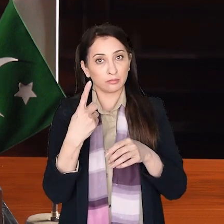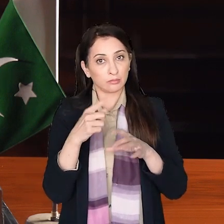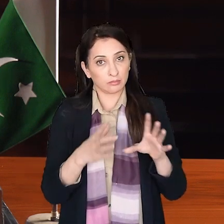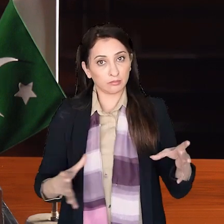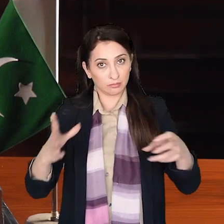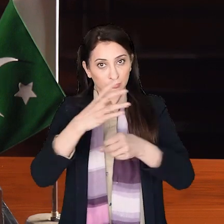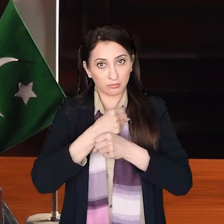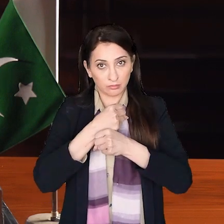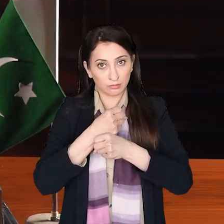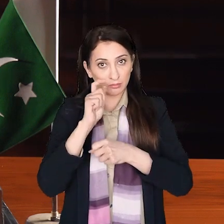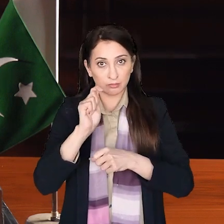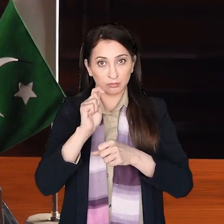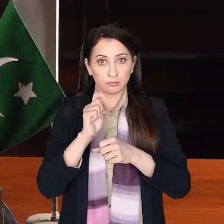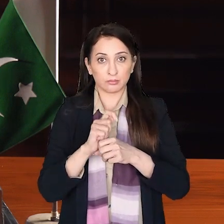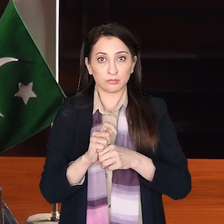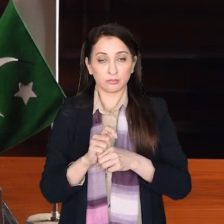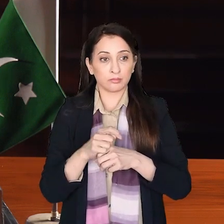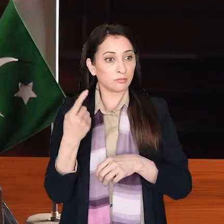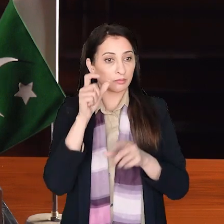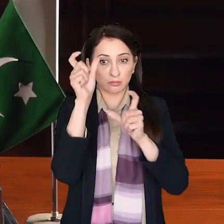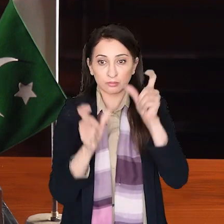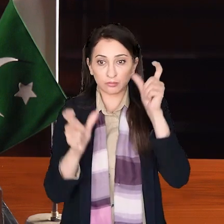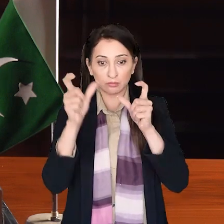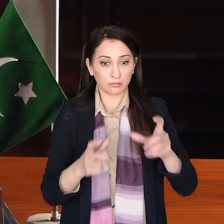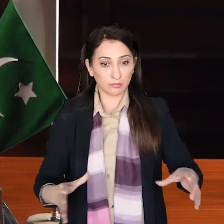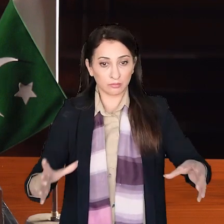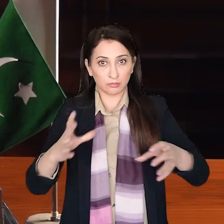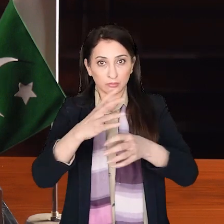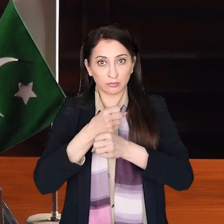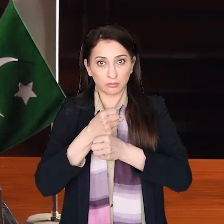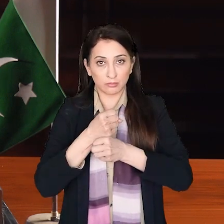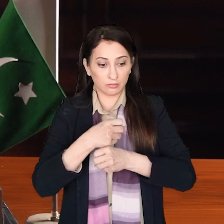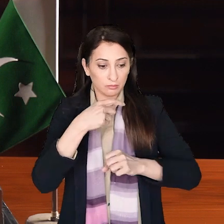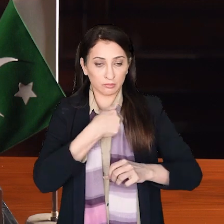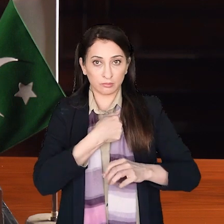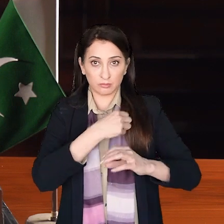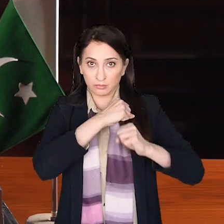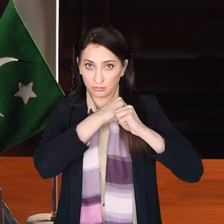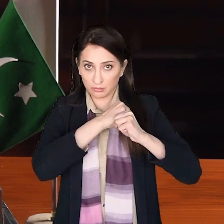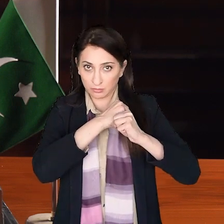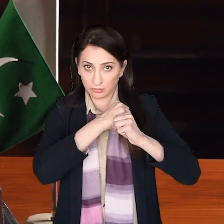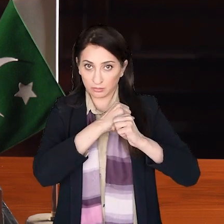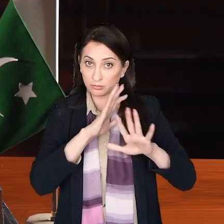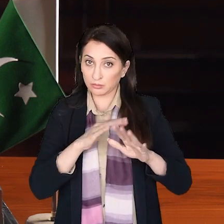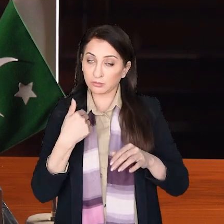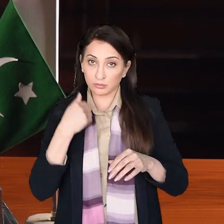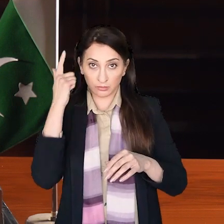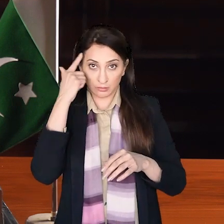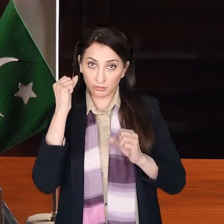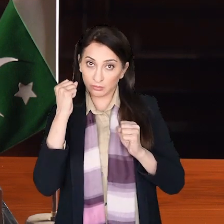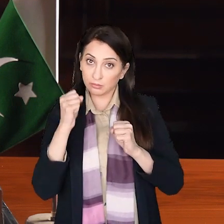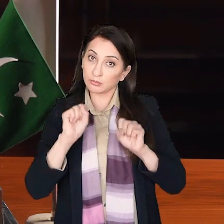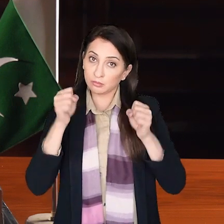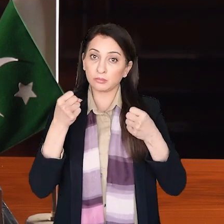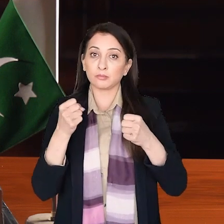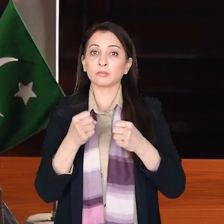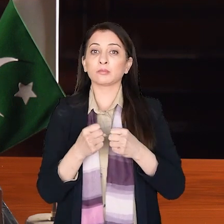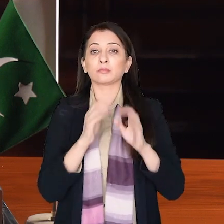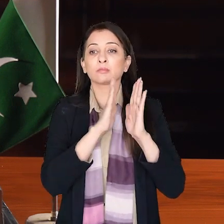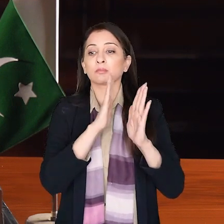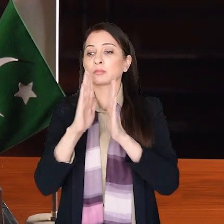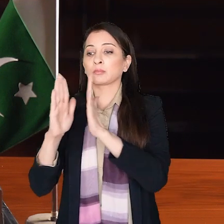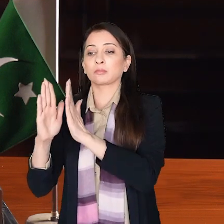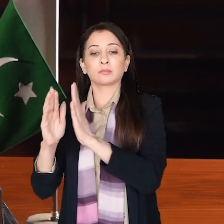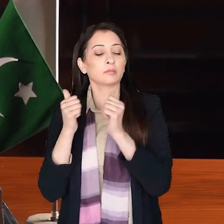body, having unity amongst us, having faith within ourselves that we know we can do this, and have the